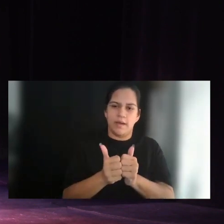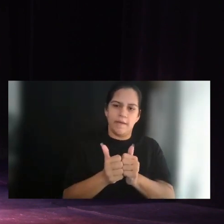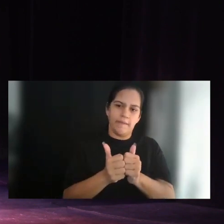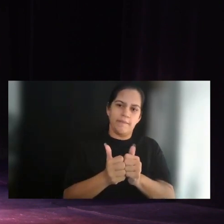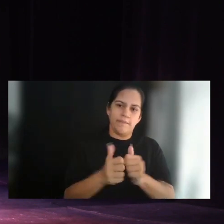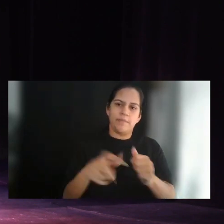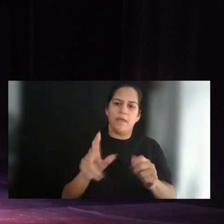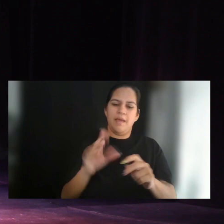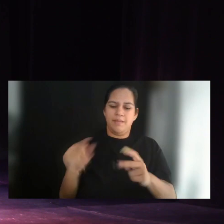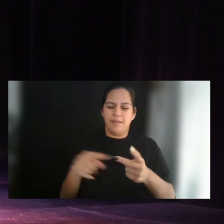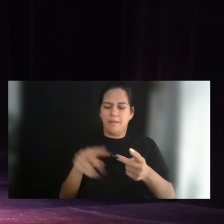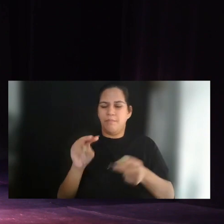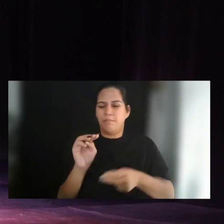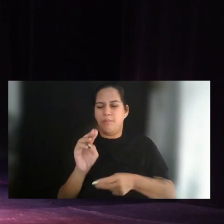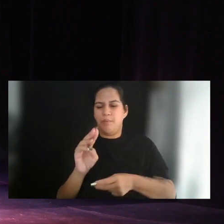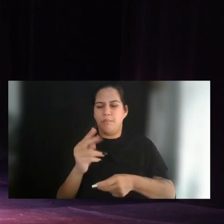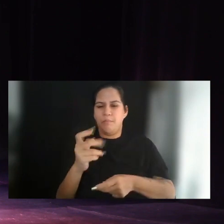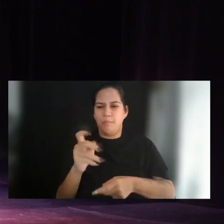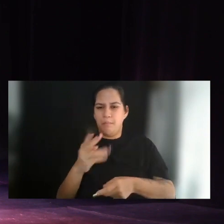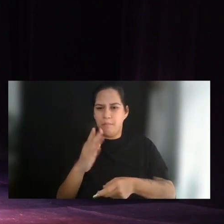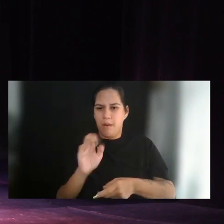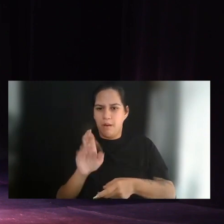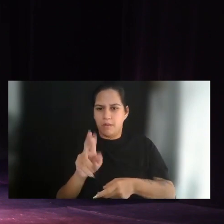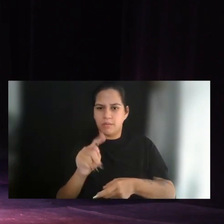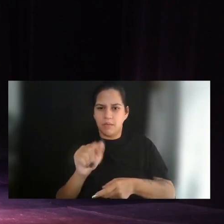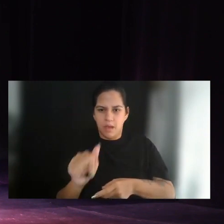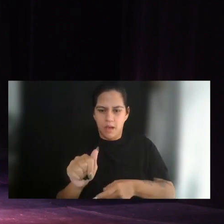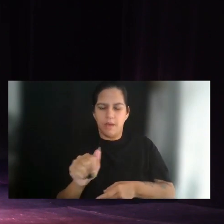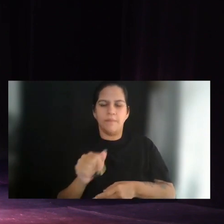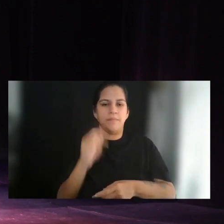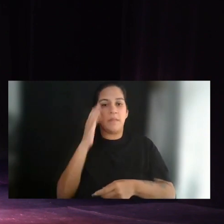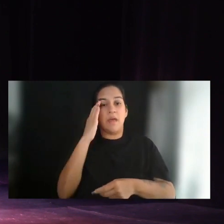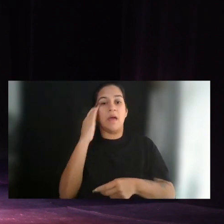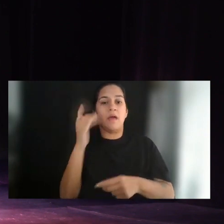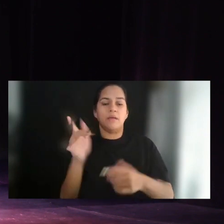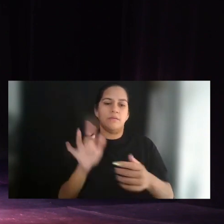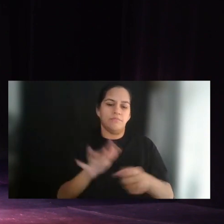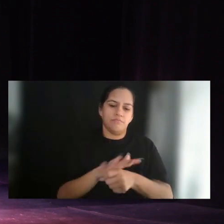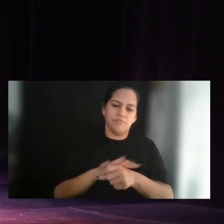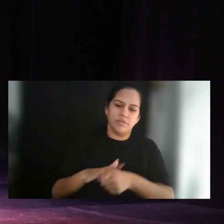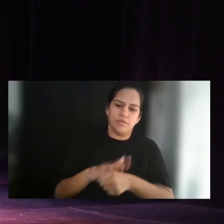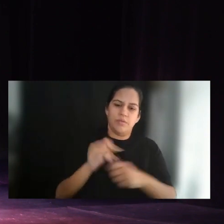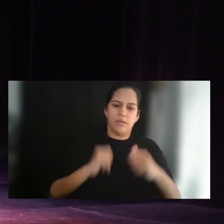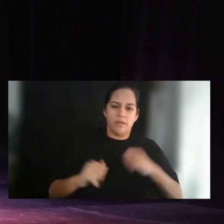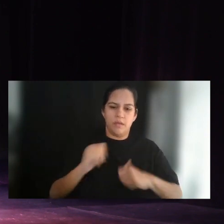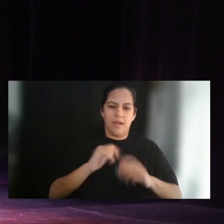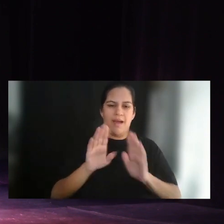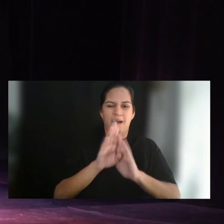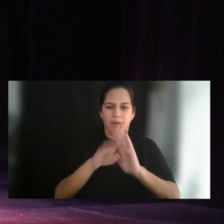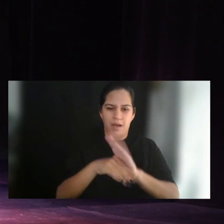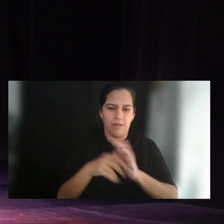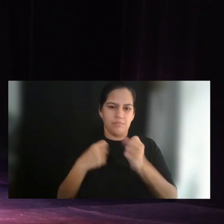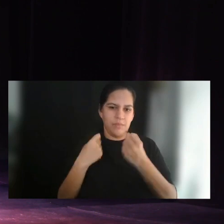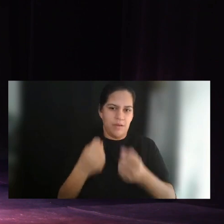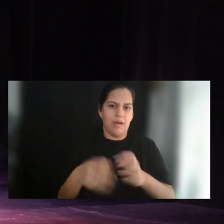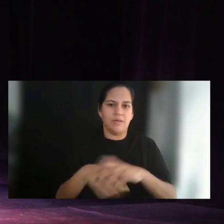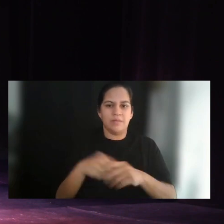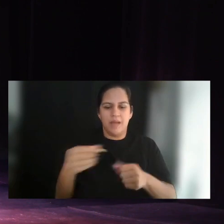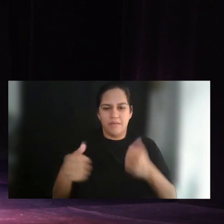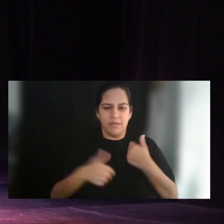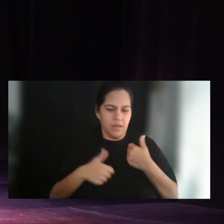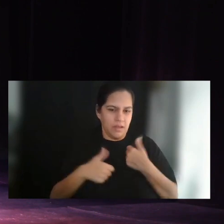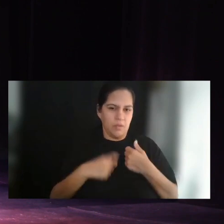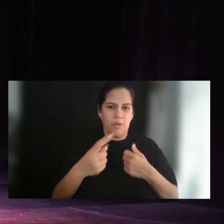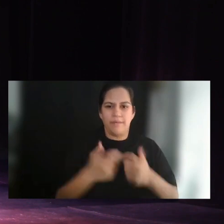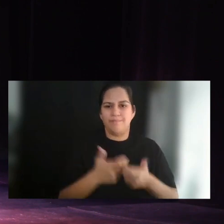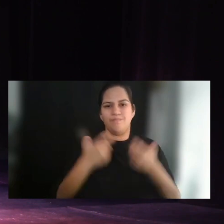premiered it at the Shaw Festival in Canada. It's a regional theater that's an hour and a half drive outside of Toronto. It's one of Canada's largest institutions, and